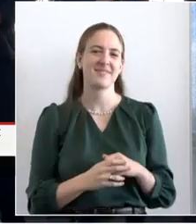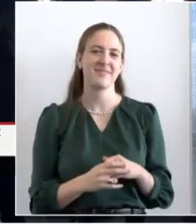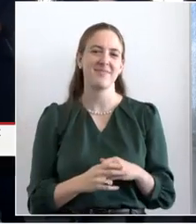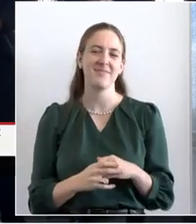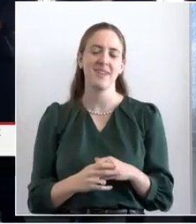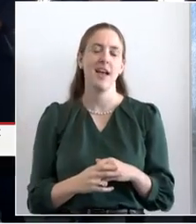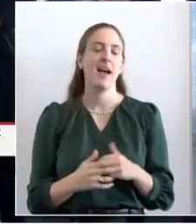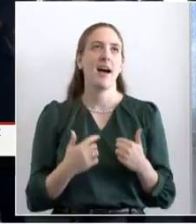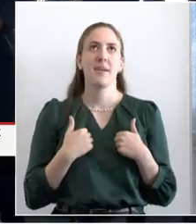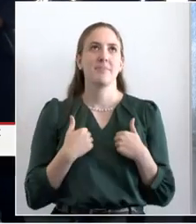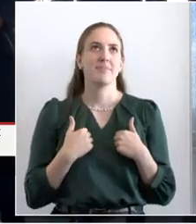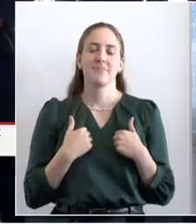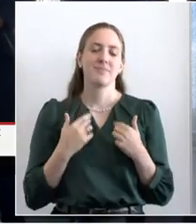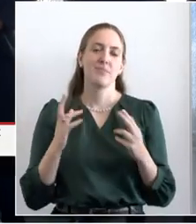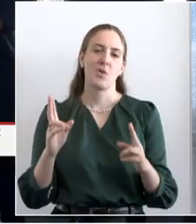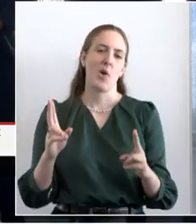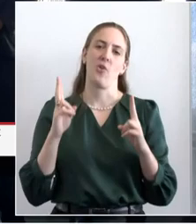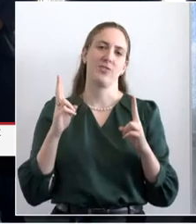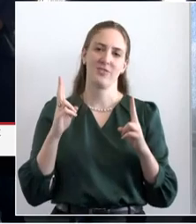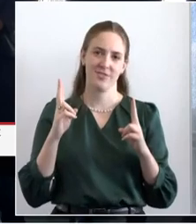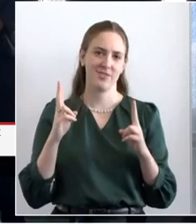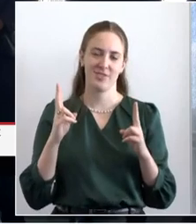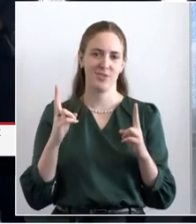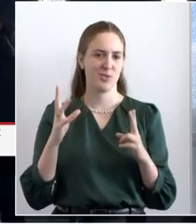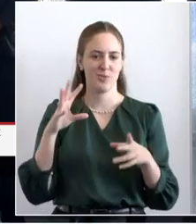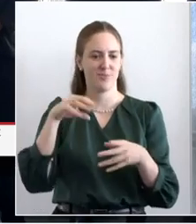I am honored to play a